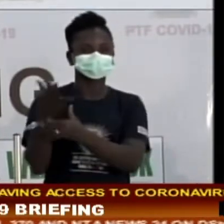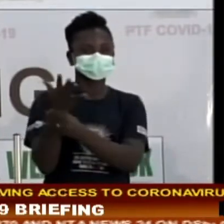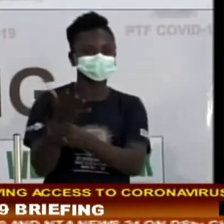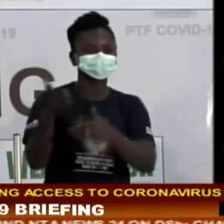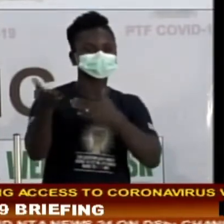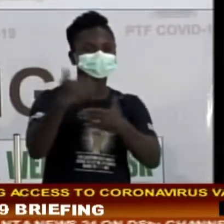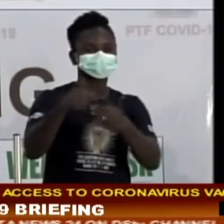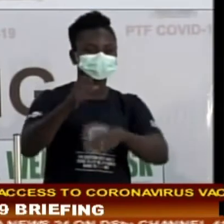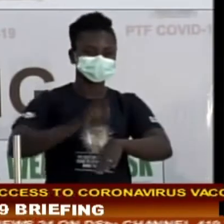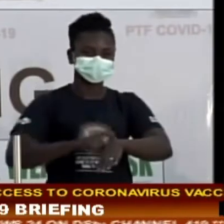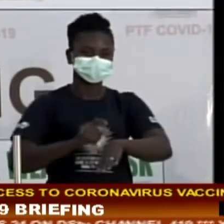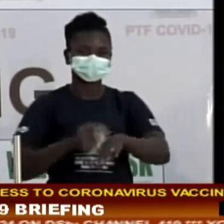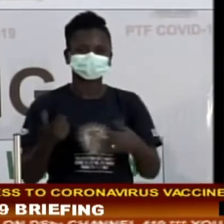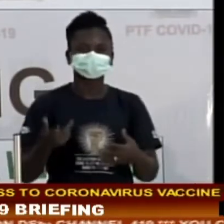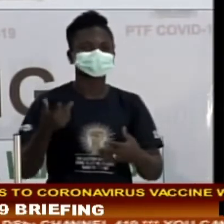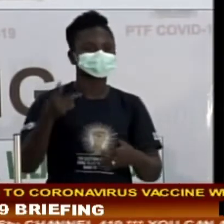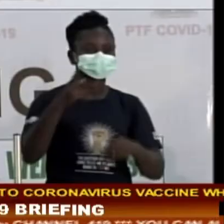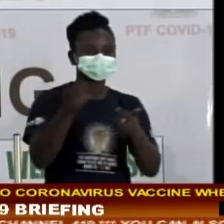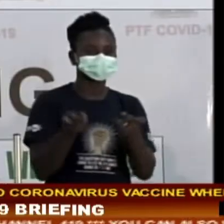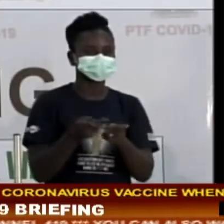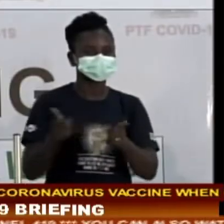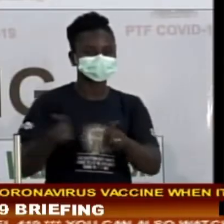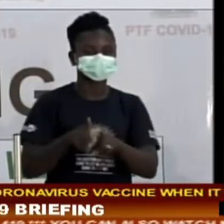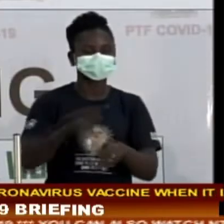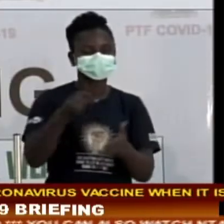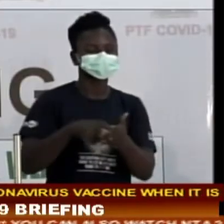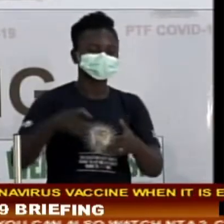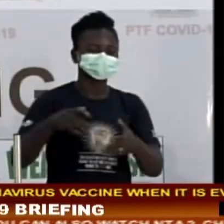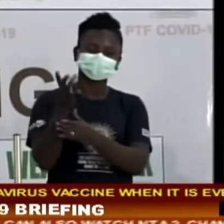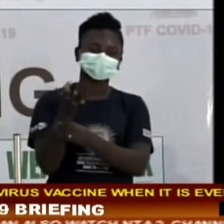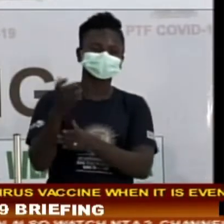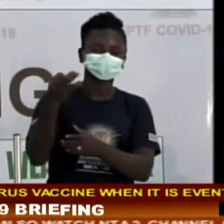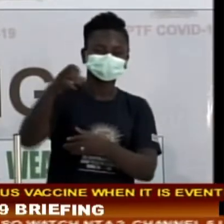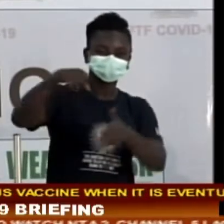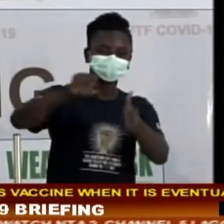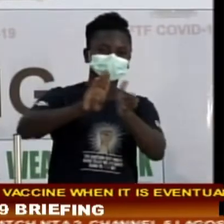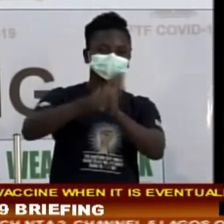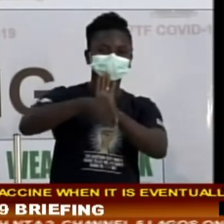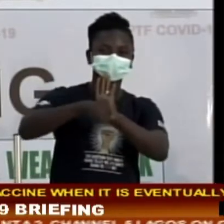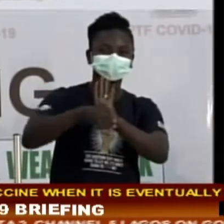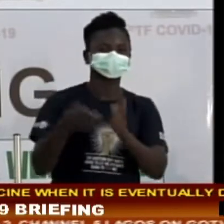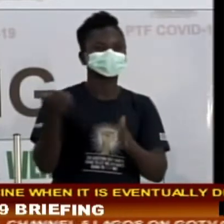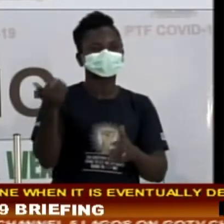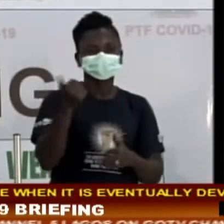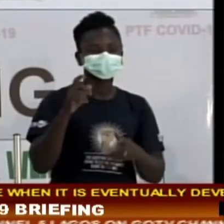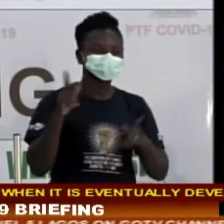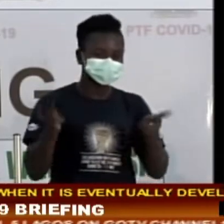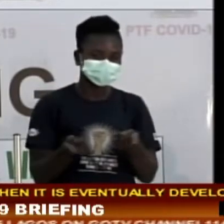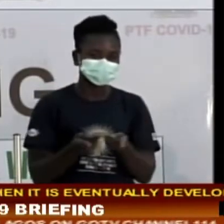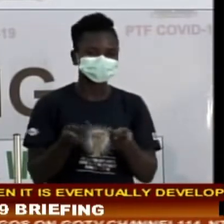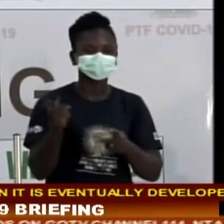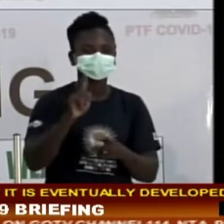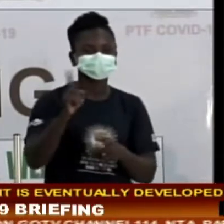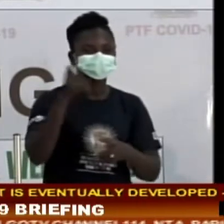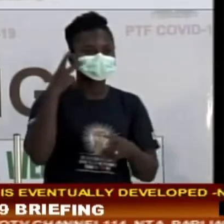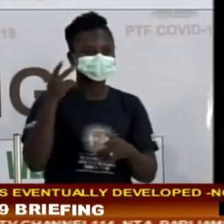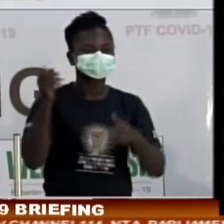like this the handles of staircase handles of doors all those things that where there's a lot of traffic and people handle all the